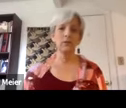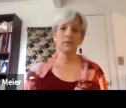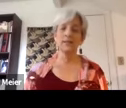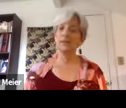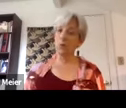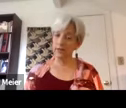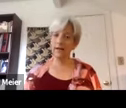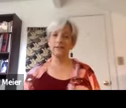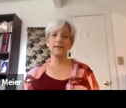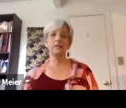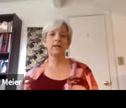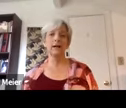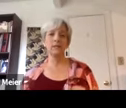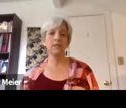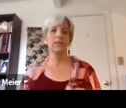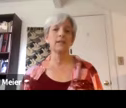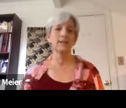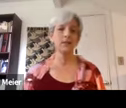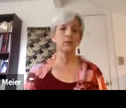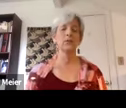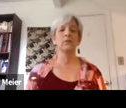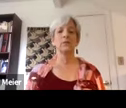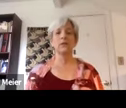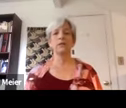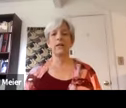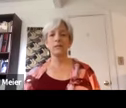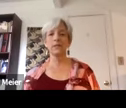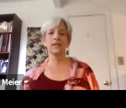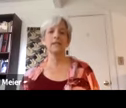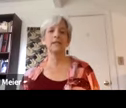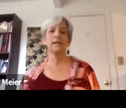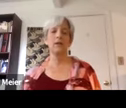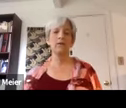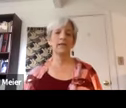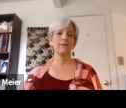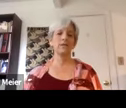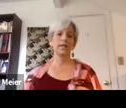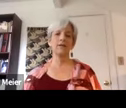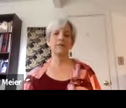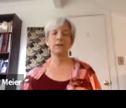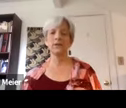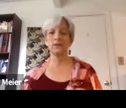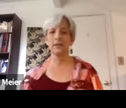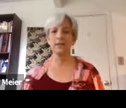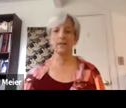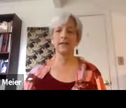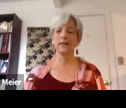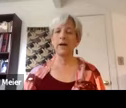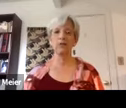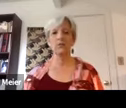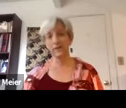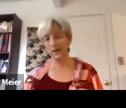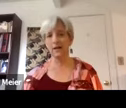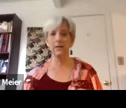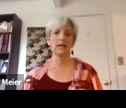abuse lose custody more than that, 29%, and sexual abuse, 28%, all of it averaging out at mothers losing custody